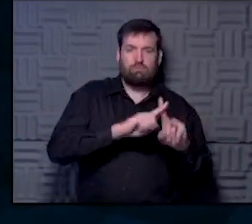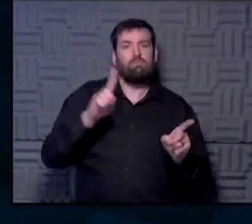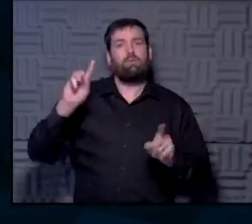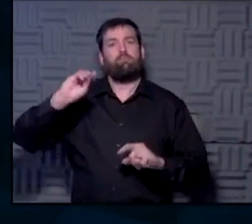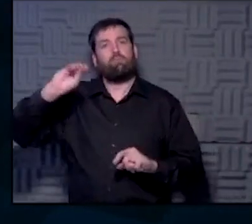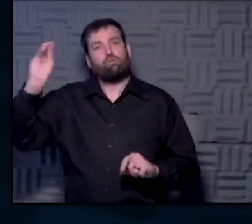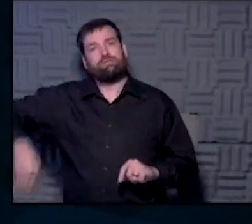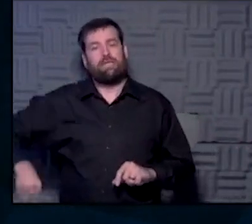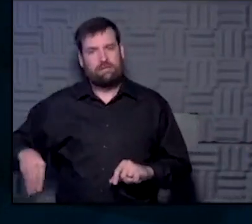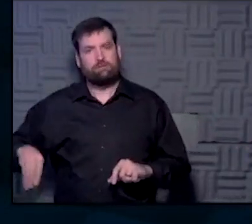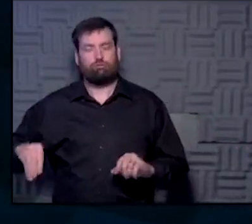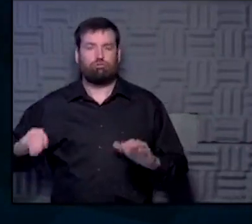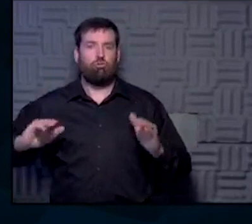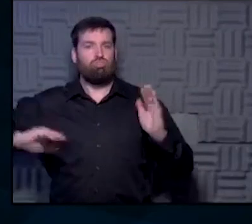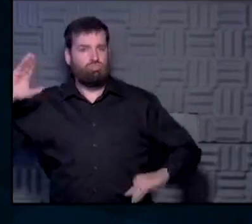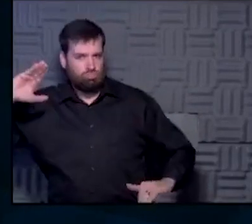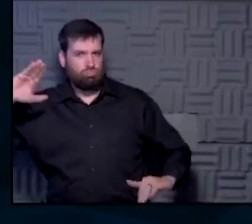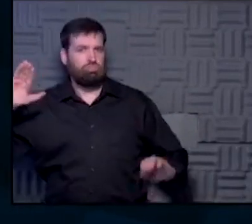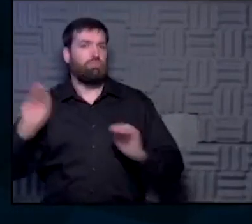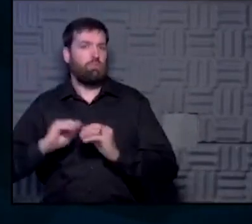proportion of black to white in our community.